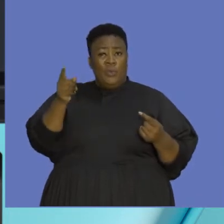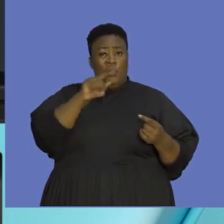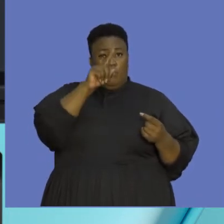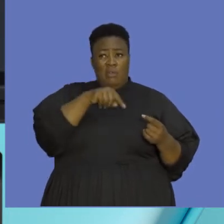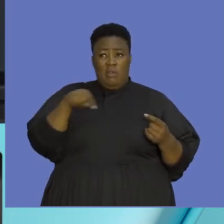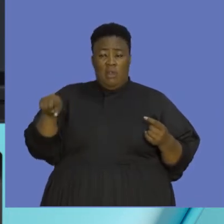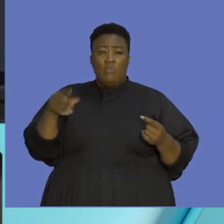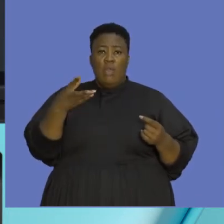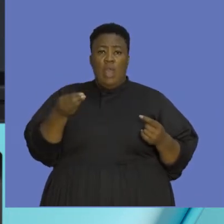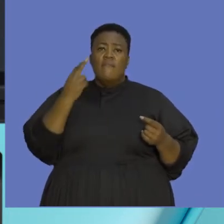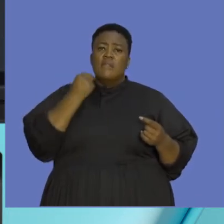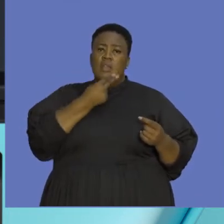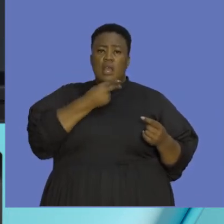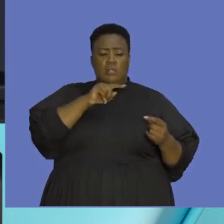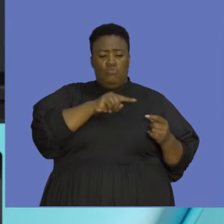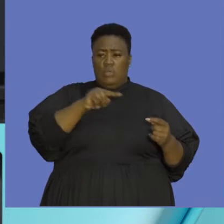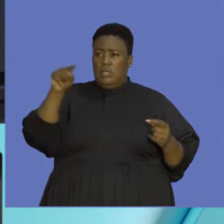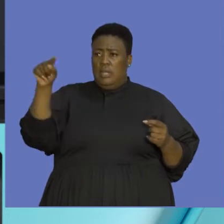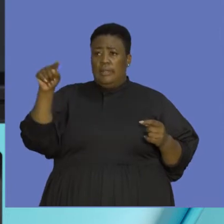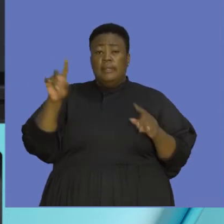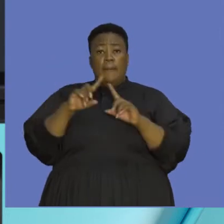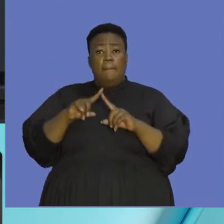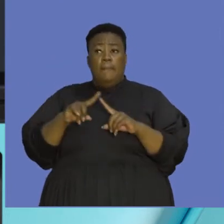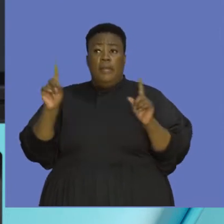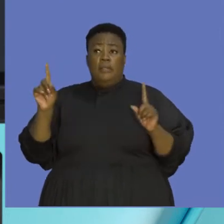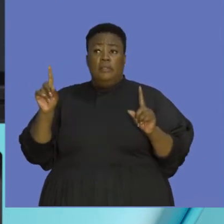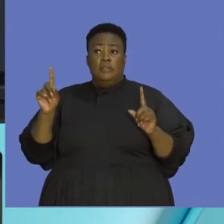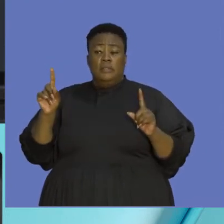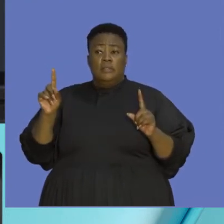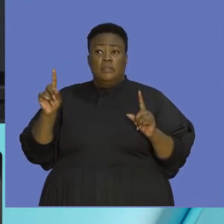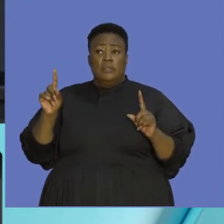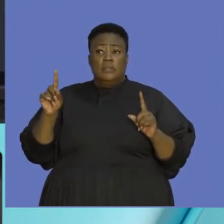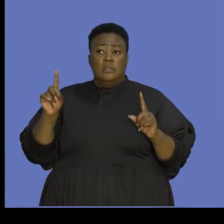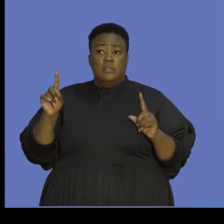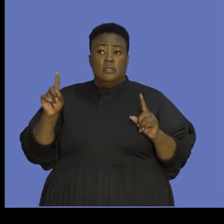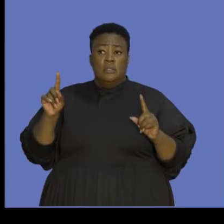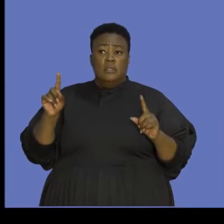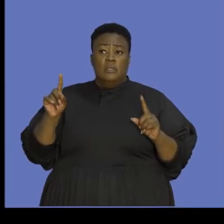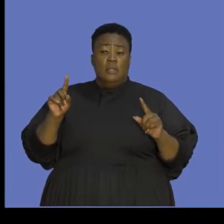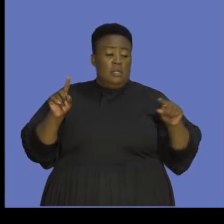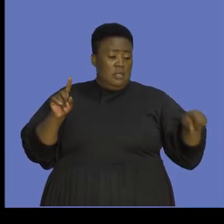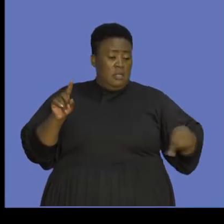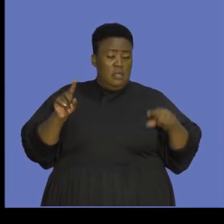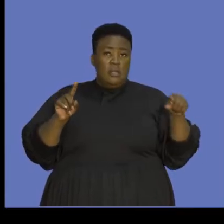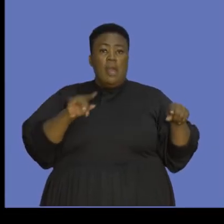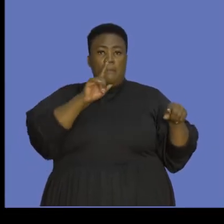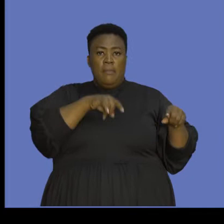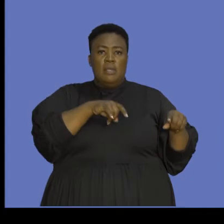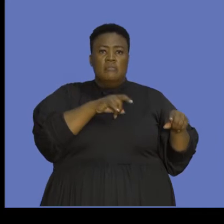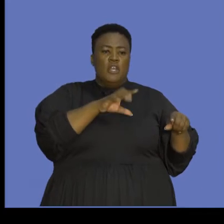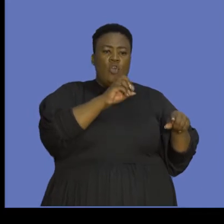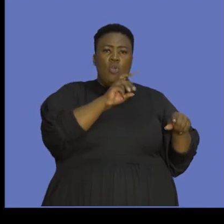graphs, we get a nice straight line, okay? But the graph has to go through the